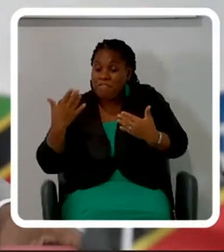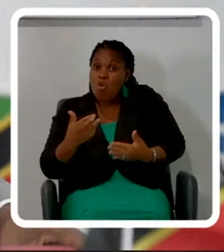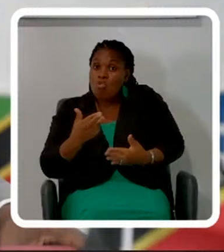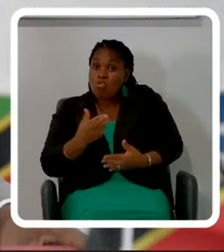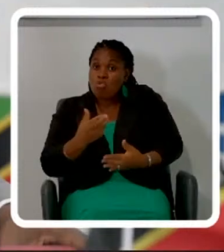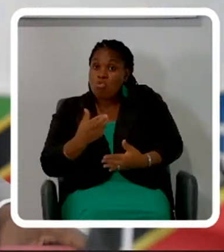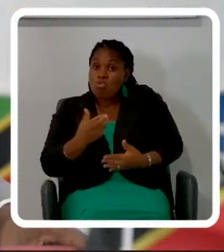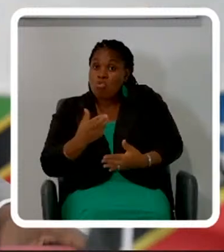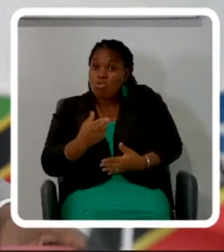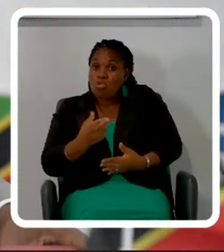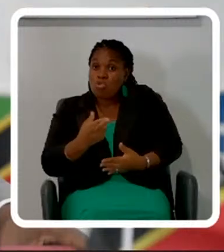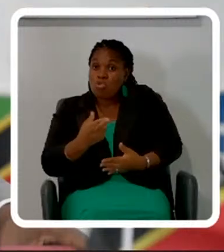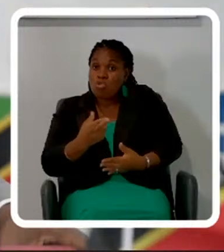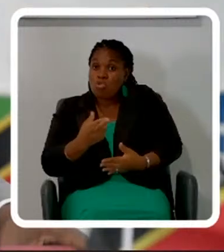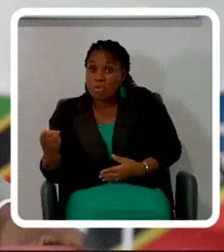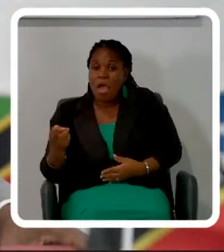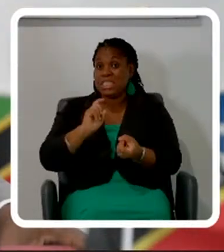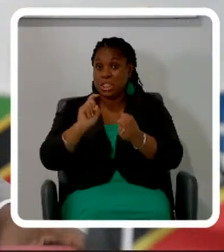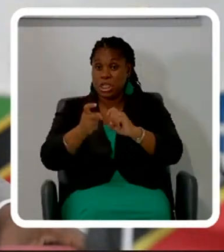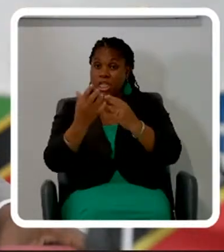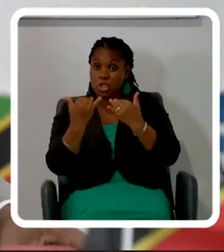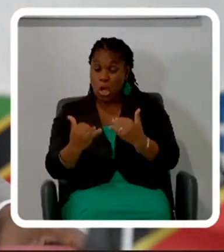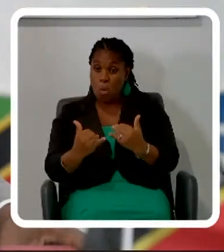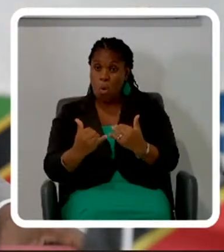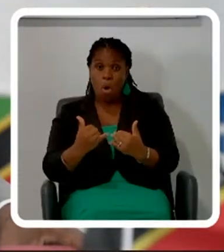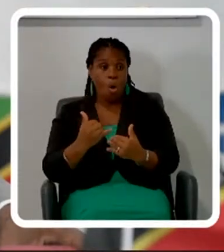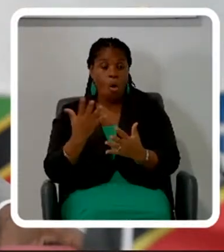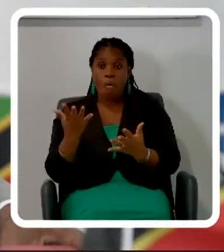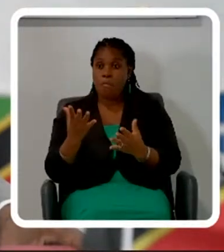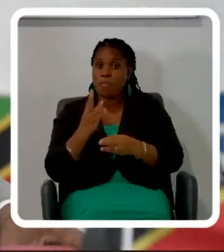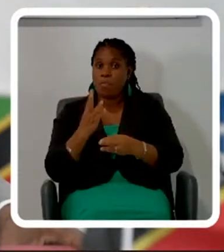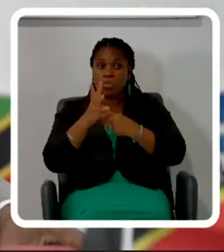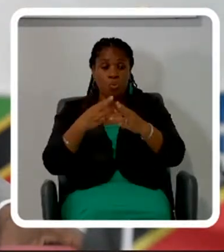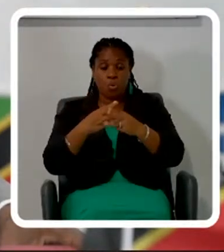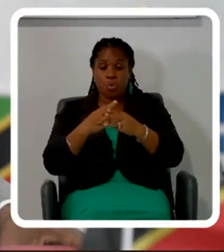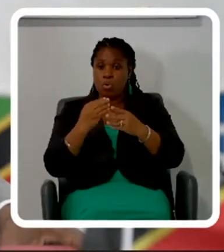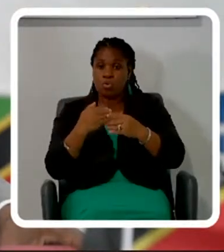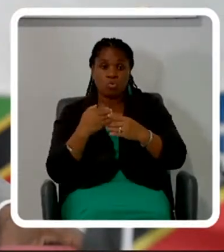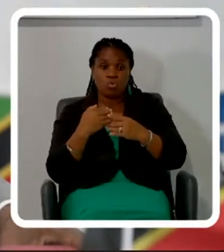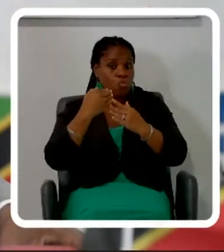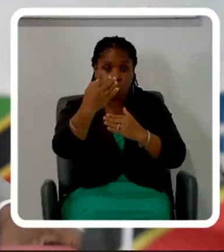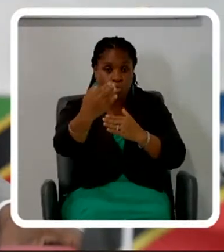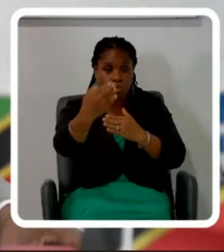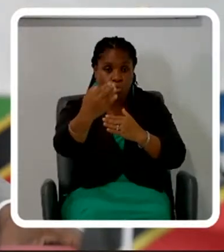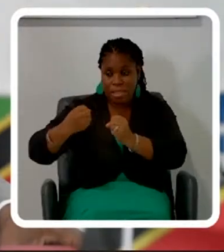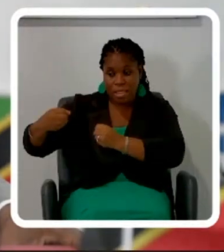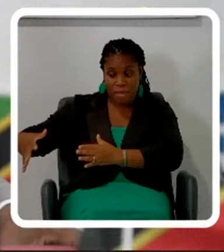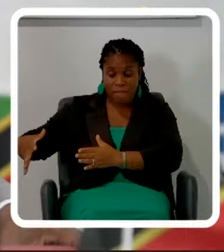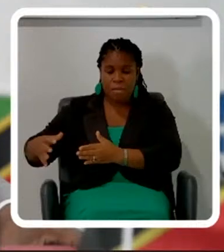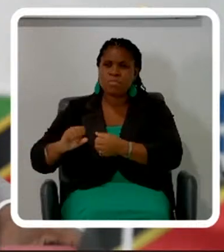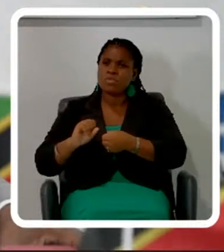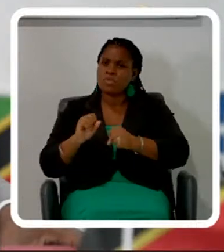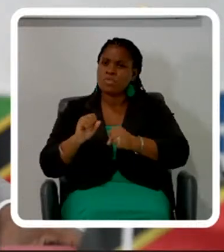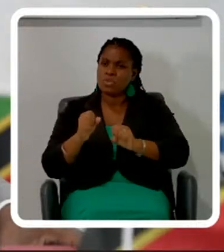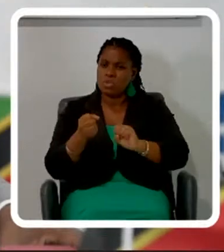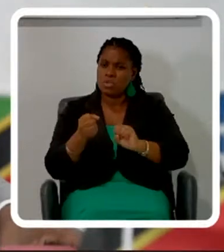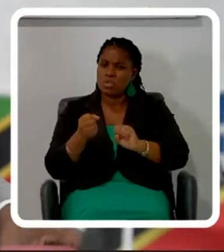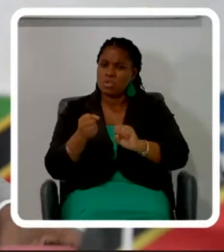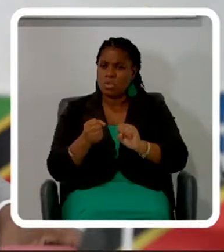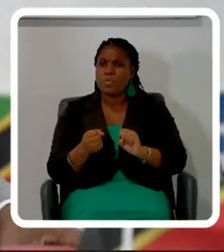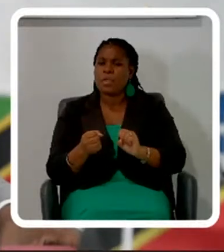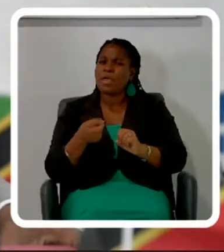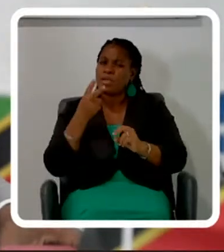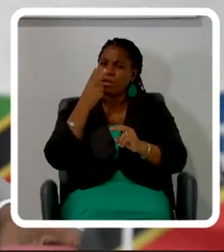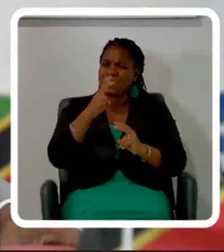in the transition, or they get left behind. So to a great extent, the pendulum